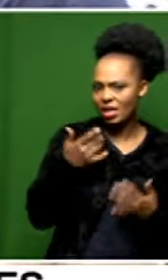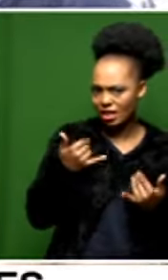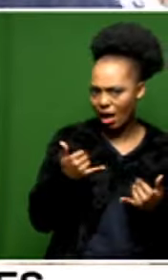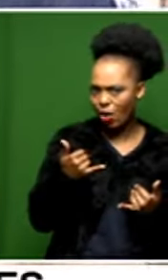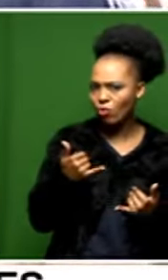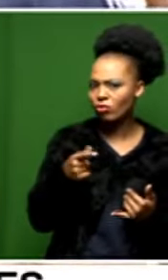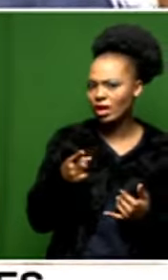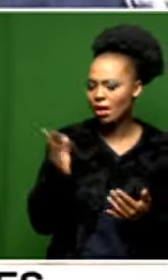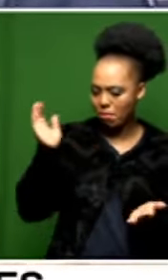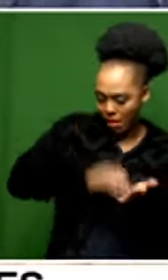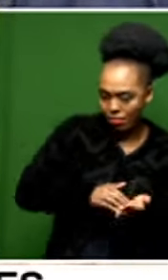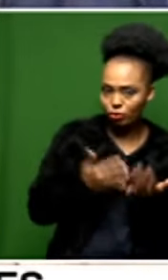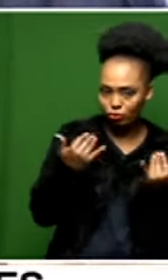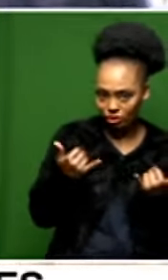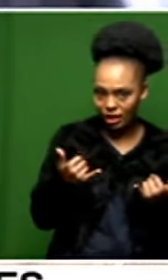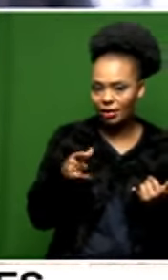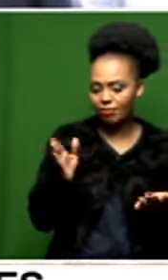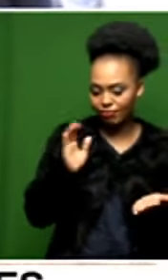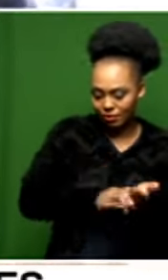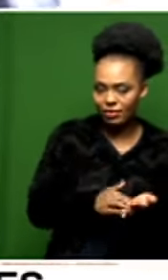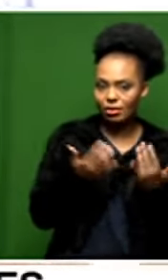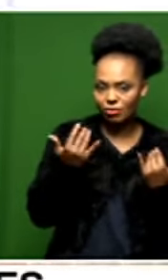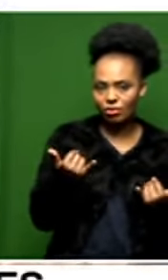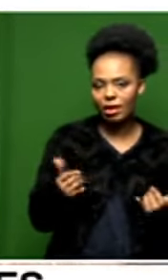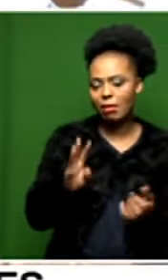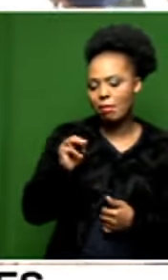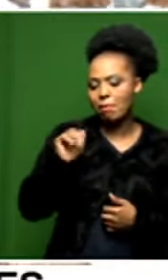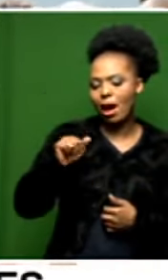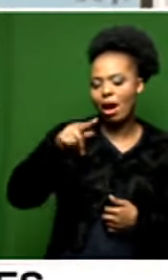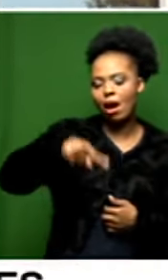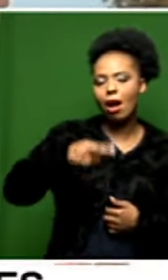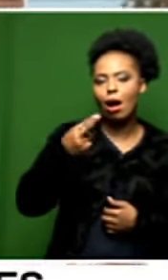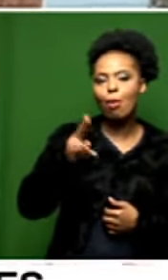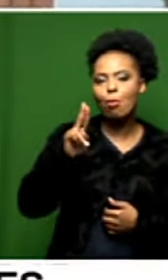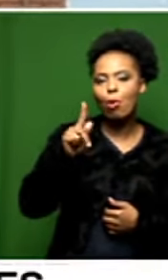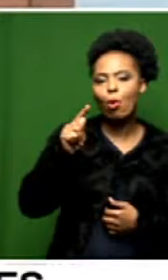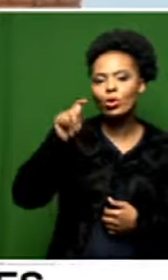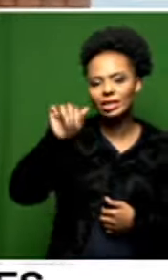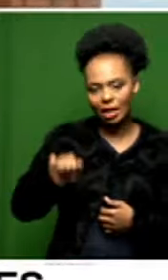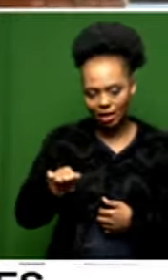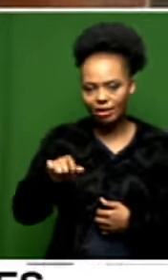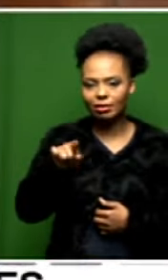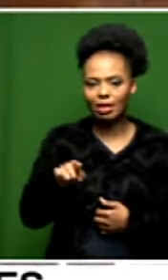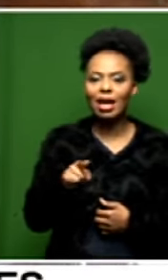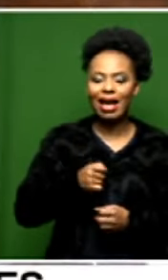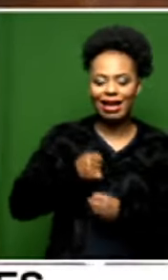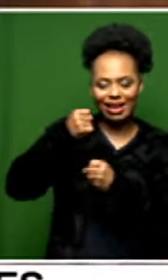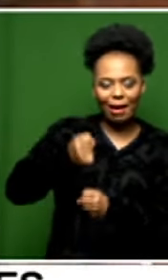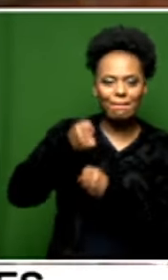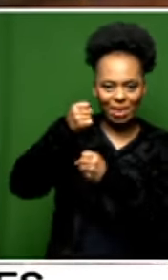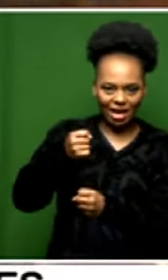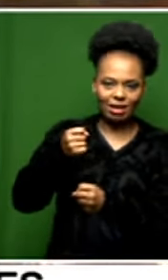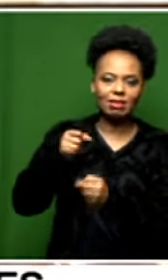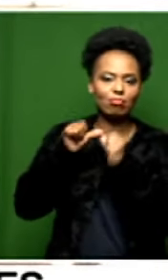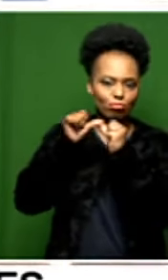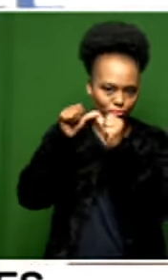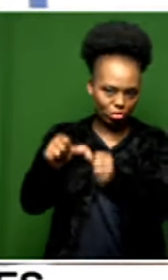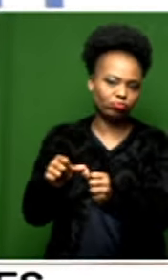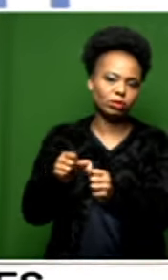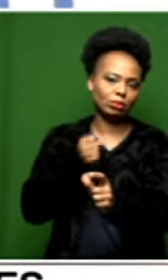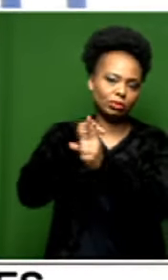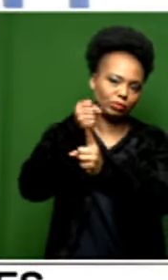Ramaphosa, arriving here at KwaMakhutha as part, of course, of that campaign trail that he has been embarking